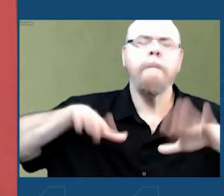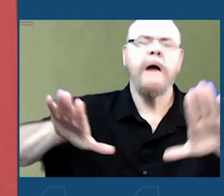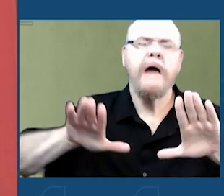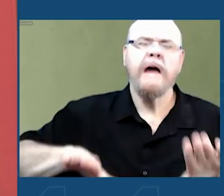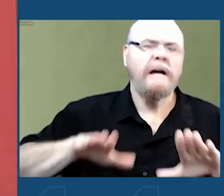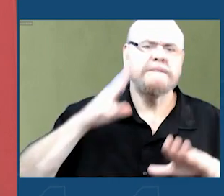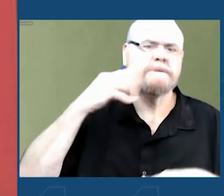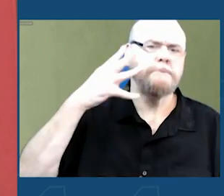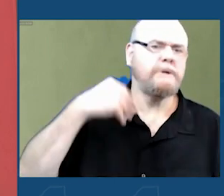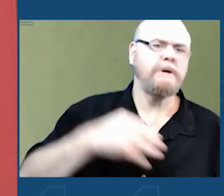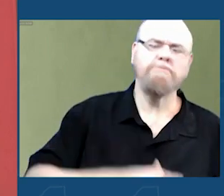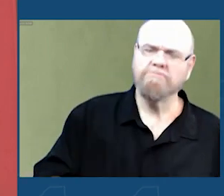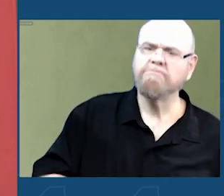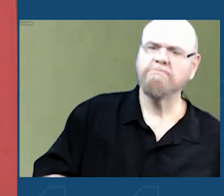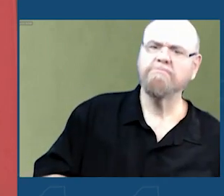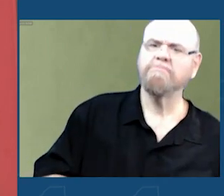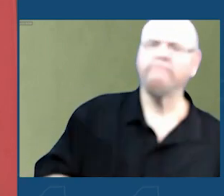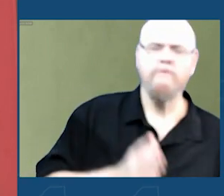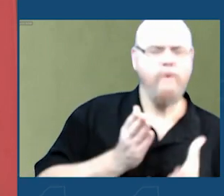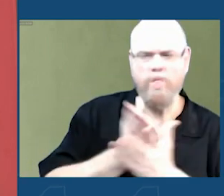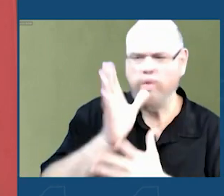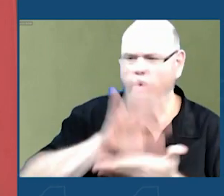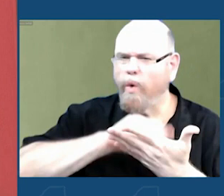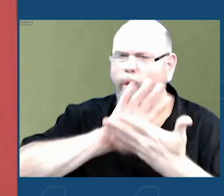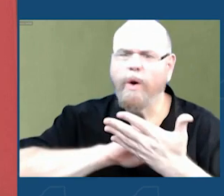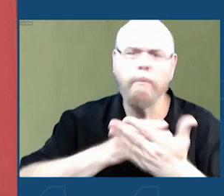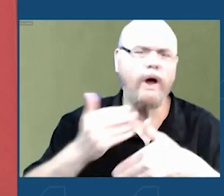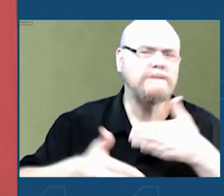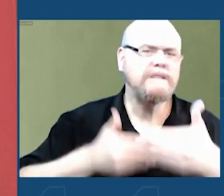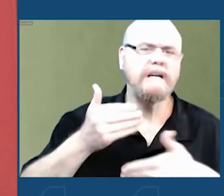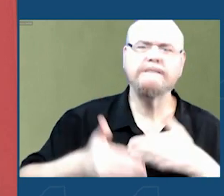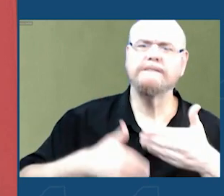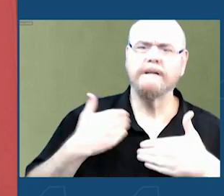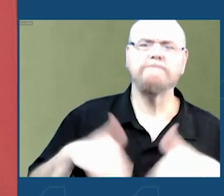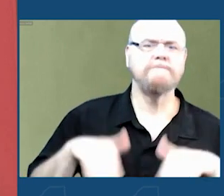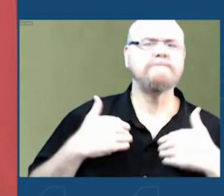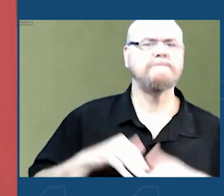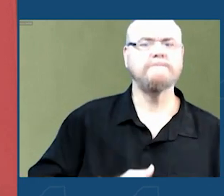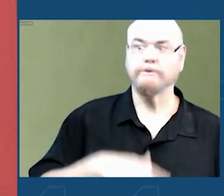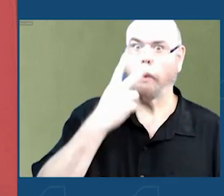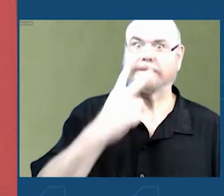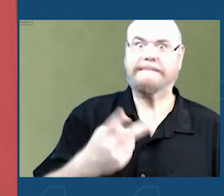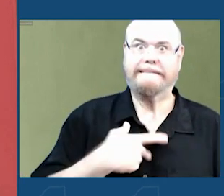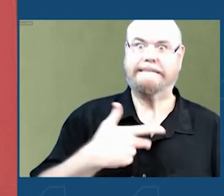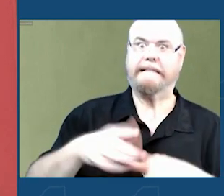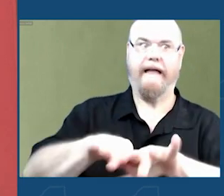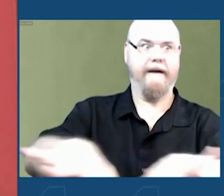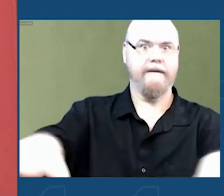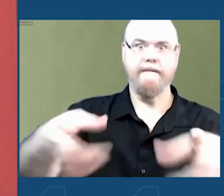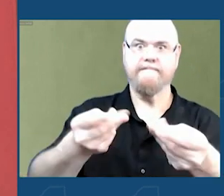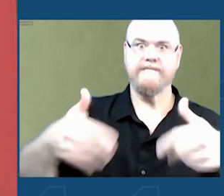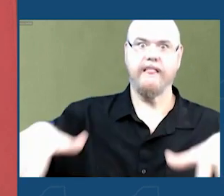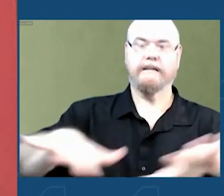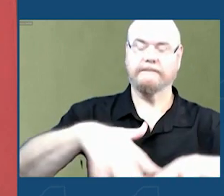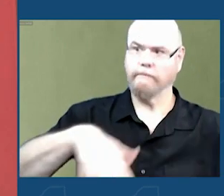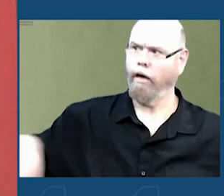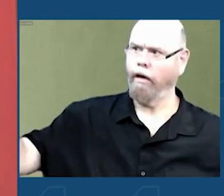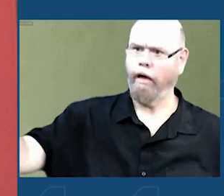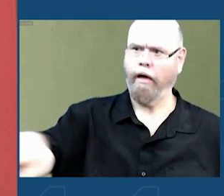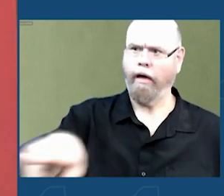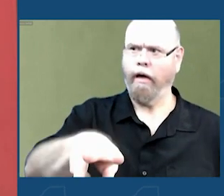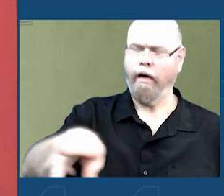through such a learning process when they come here just to see fields wide open like this. And we try to teach